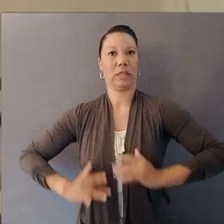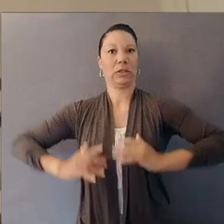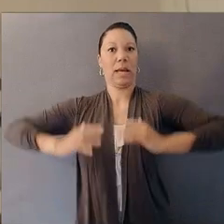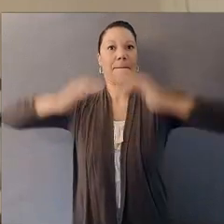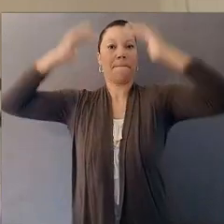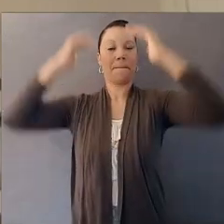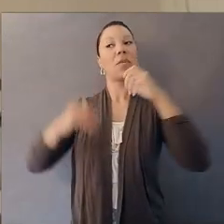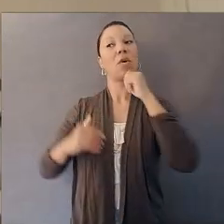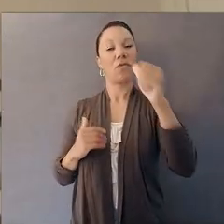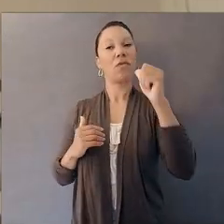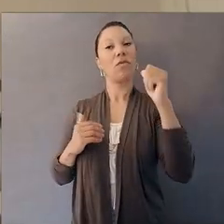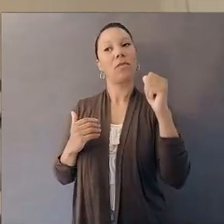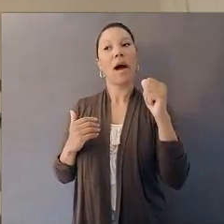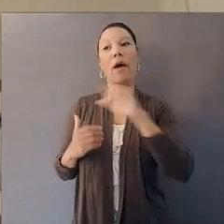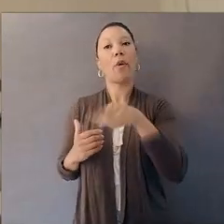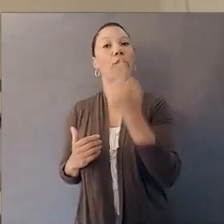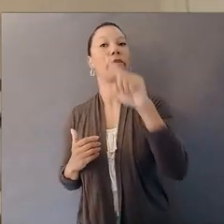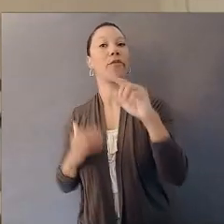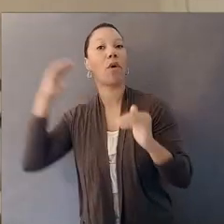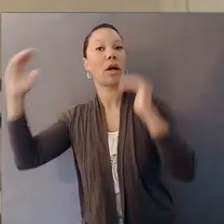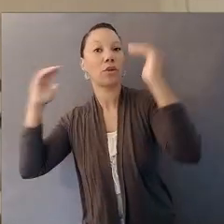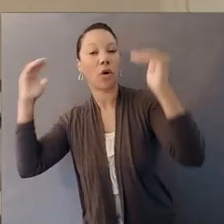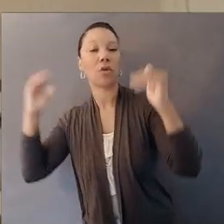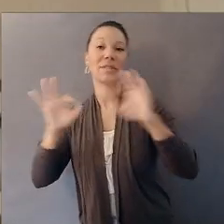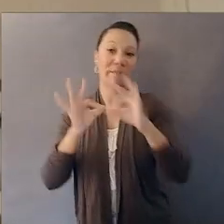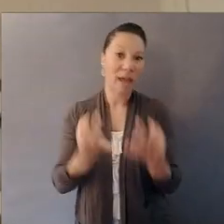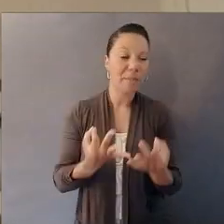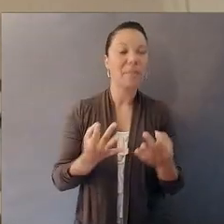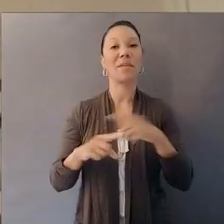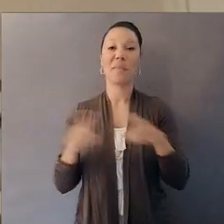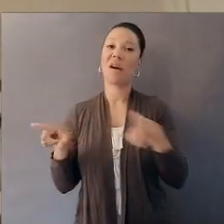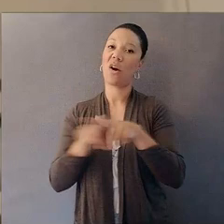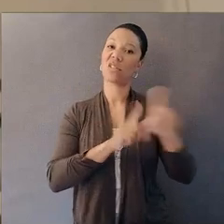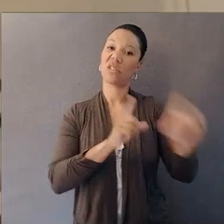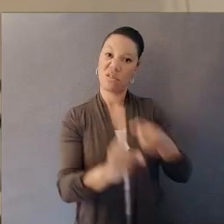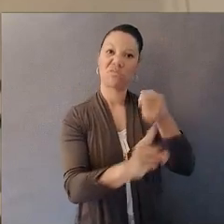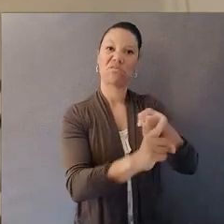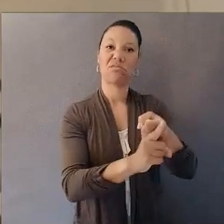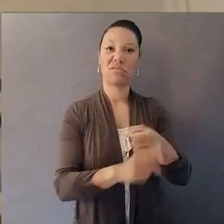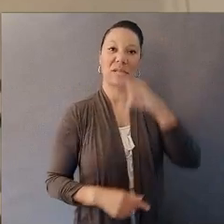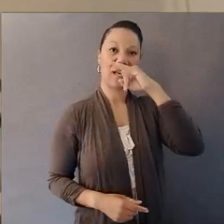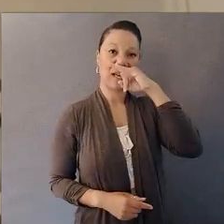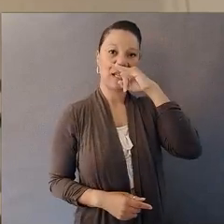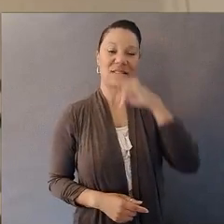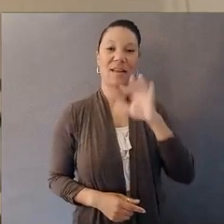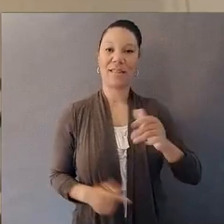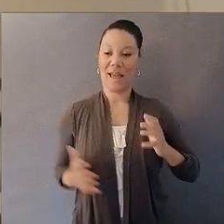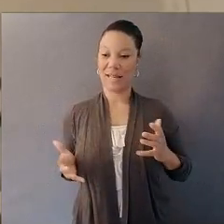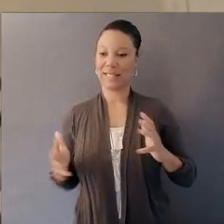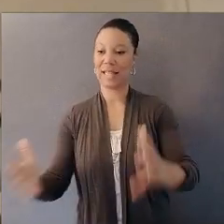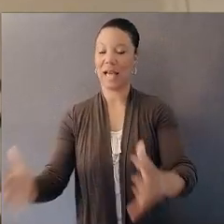for adults and the parents of the family, but for the kids. And it, that anxiety flows over to the